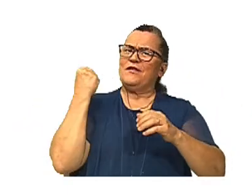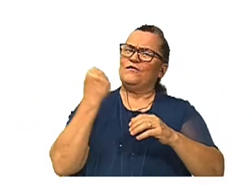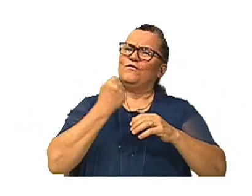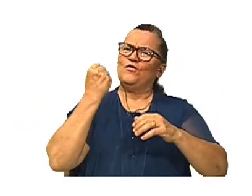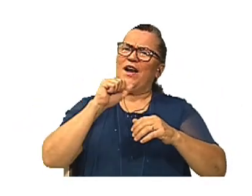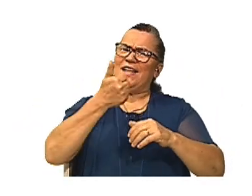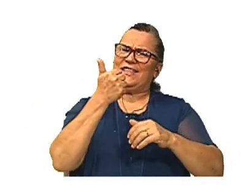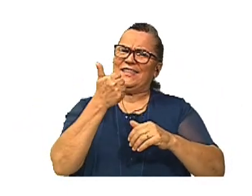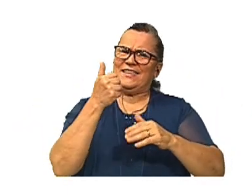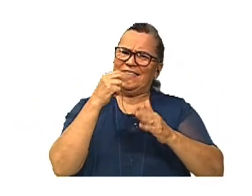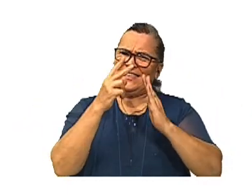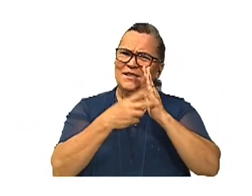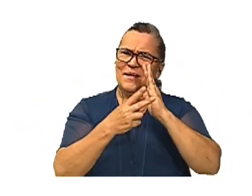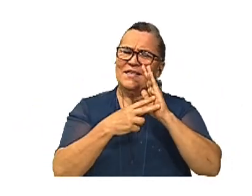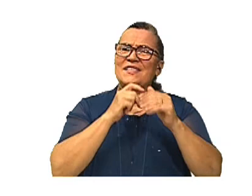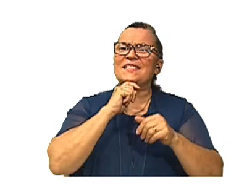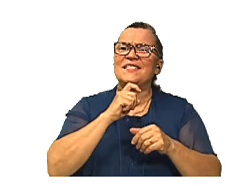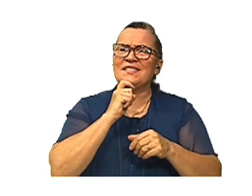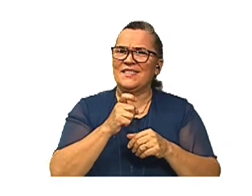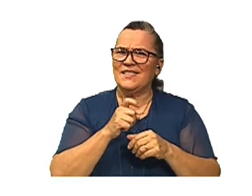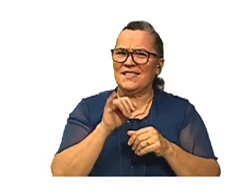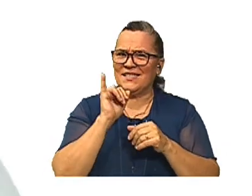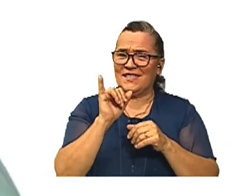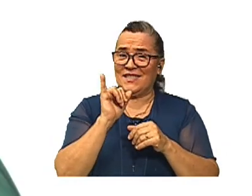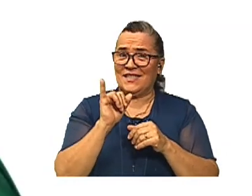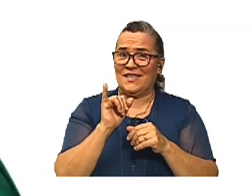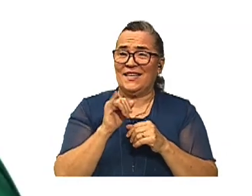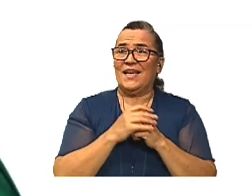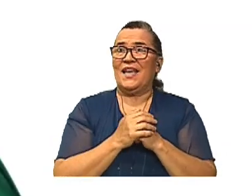cheaper. Wow, okay.